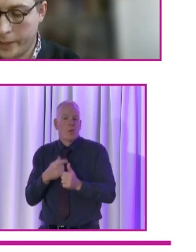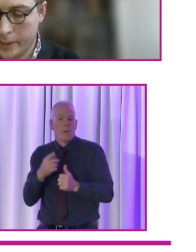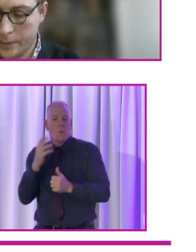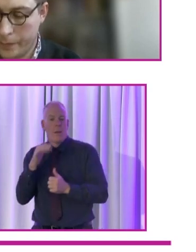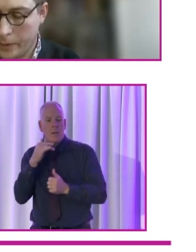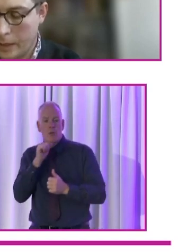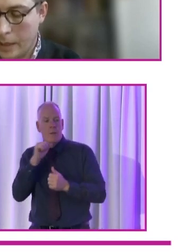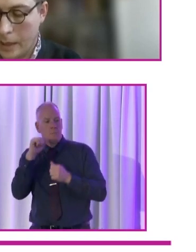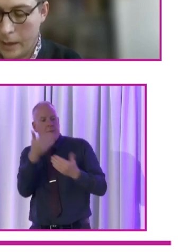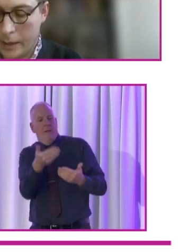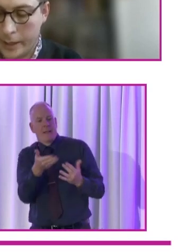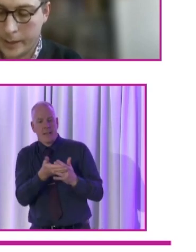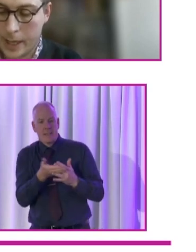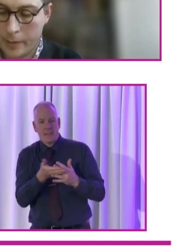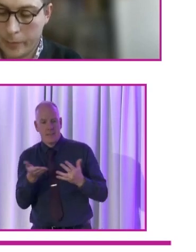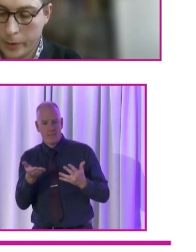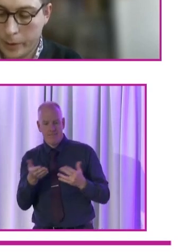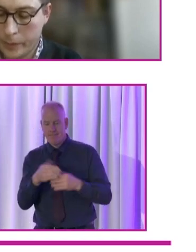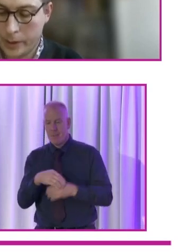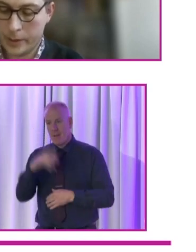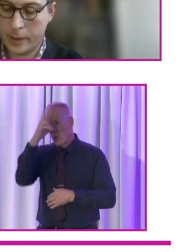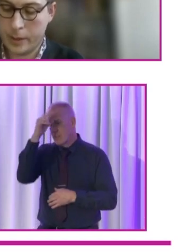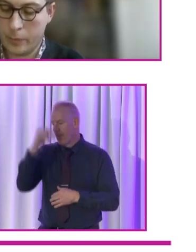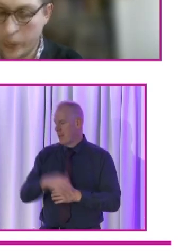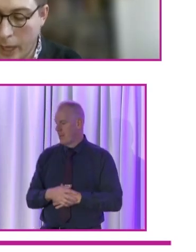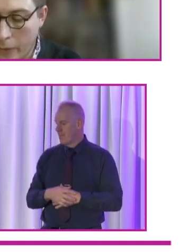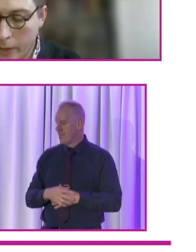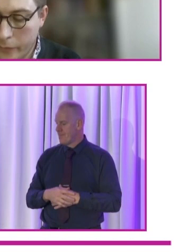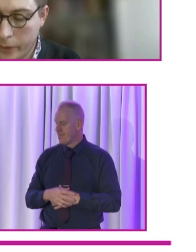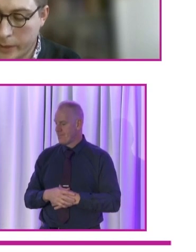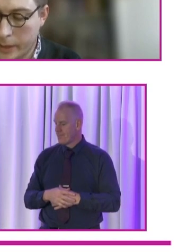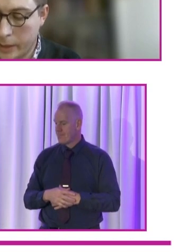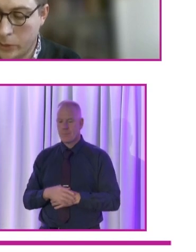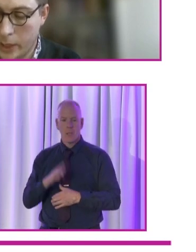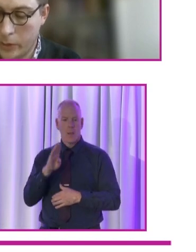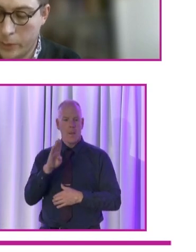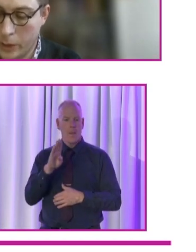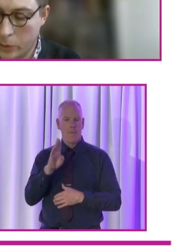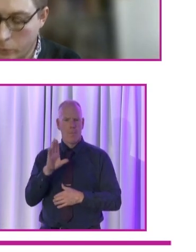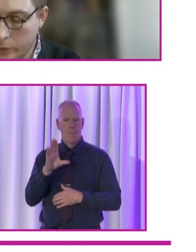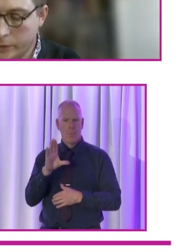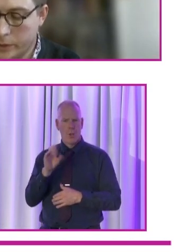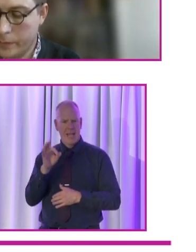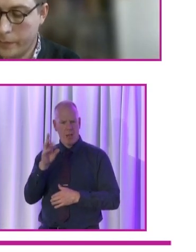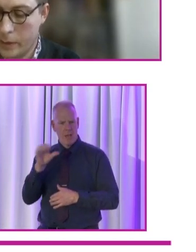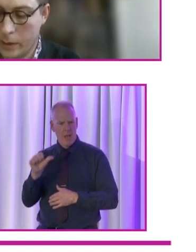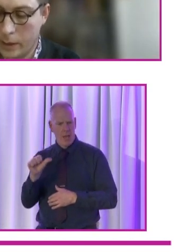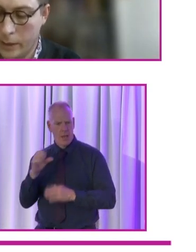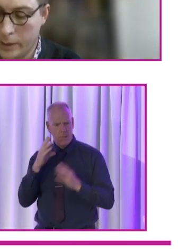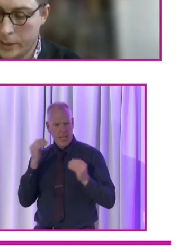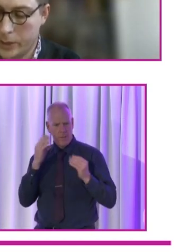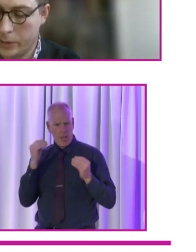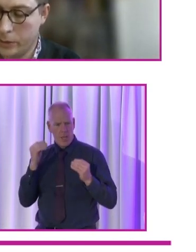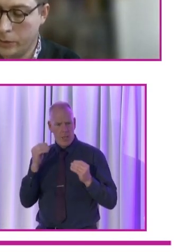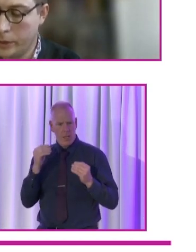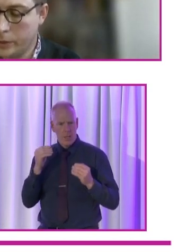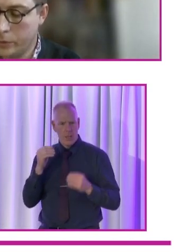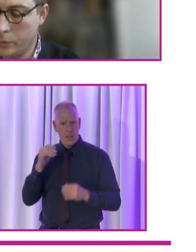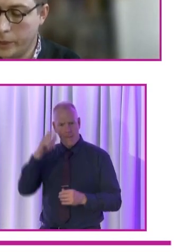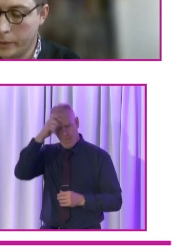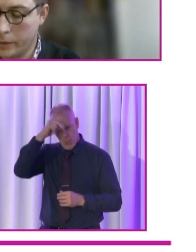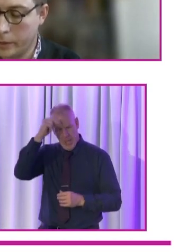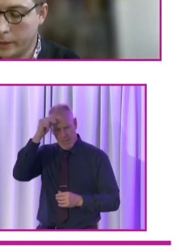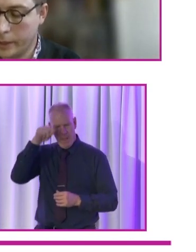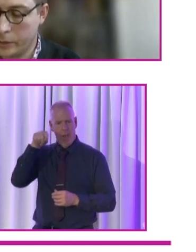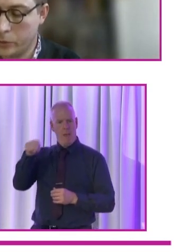are provided. An example is that in Bulgaria, you cannot be included in the list you need